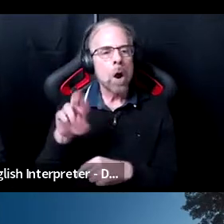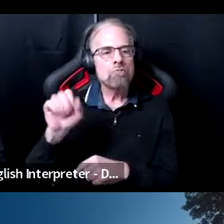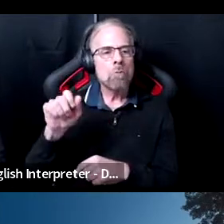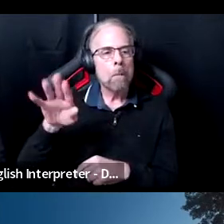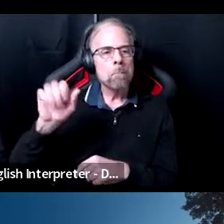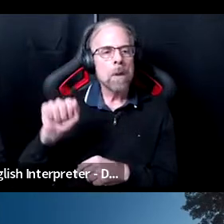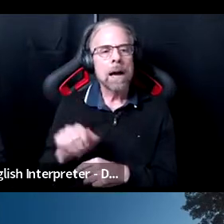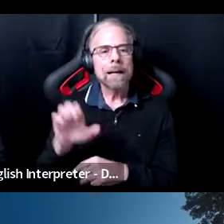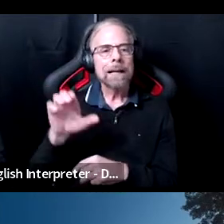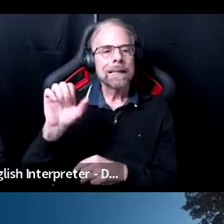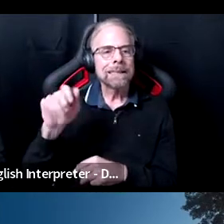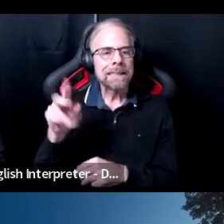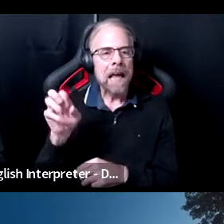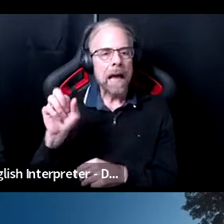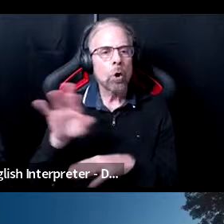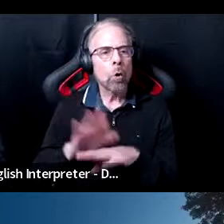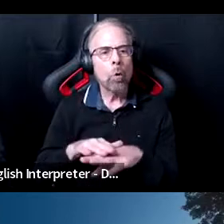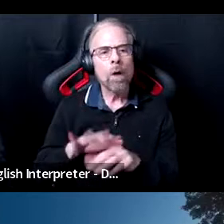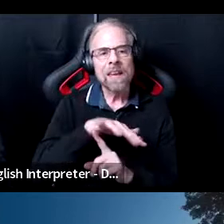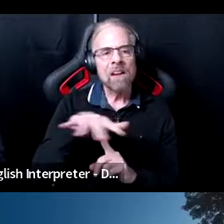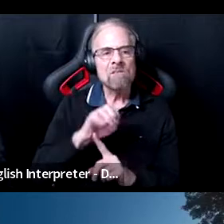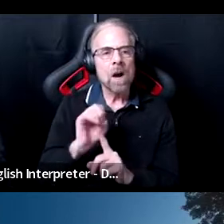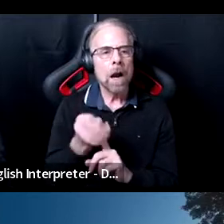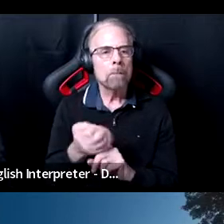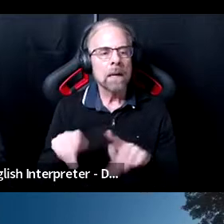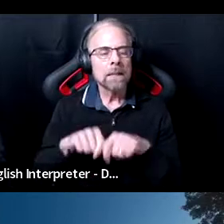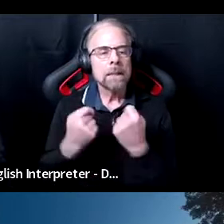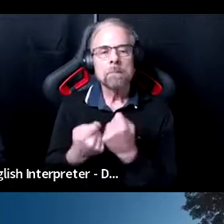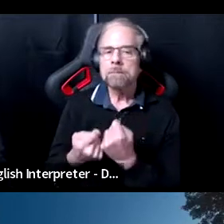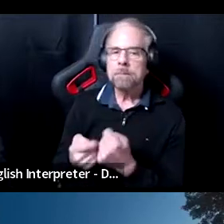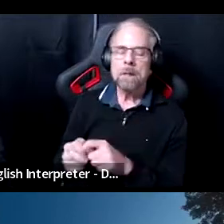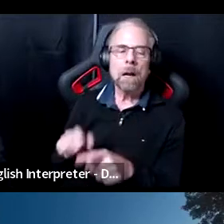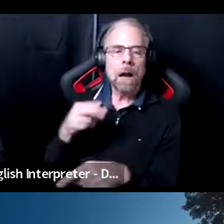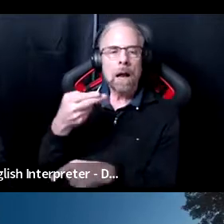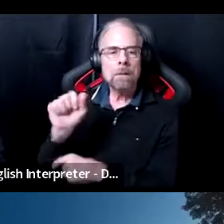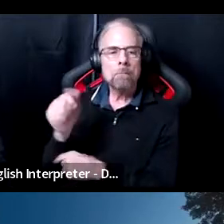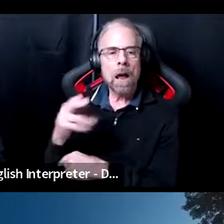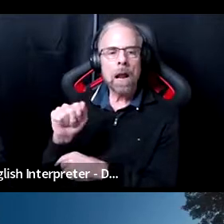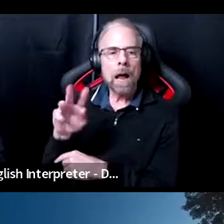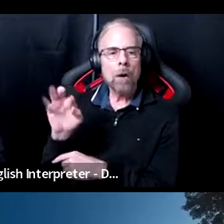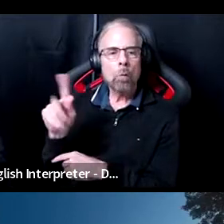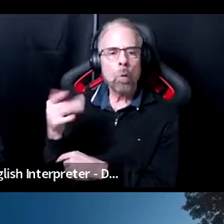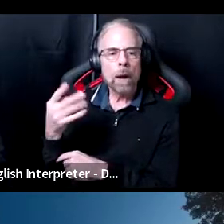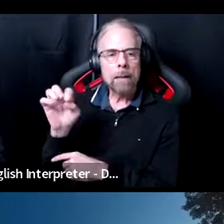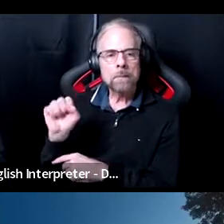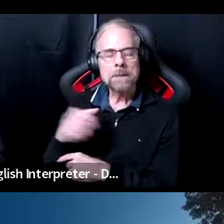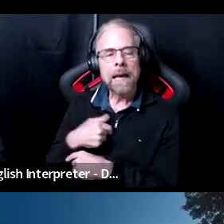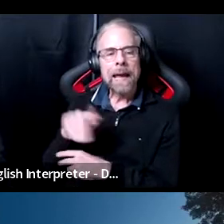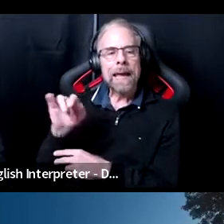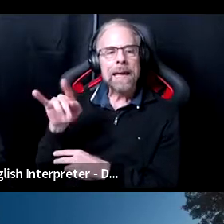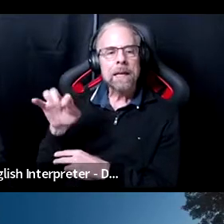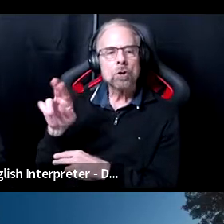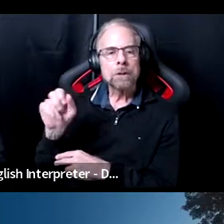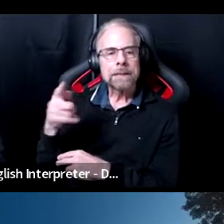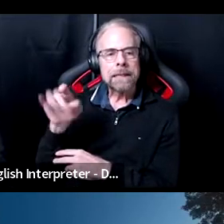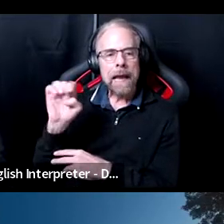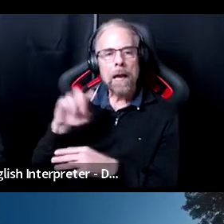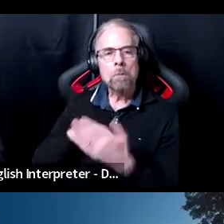team. Hannah. Good evening, Hannah Williams, Interstate Bridge Replacement Public Affairs.